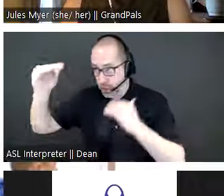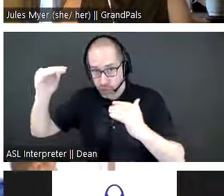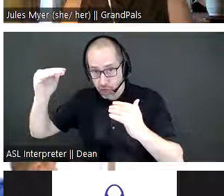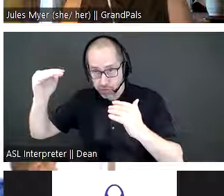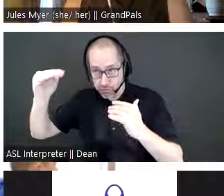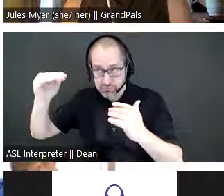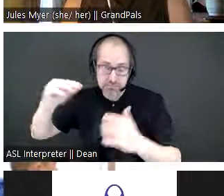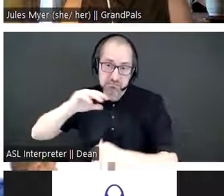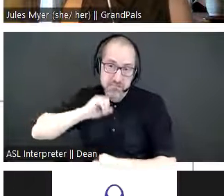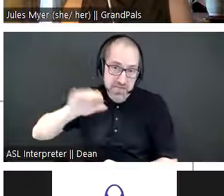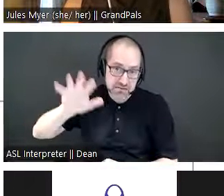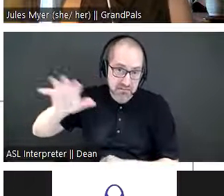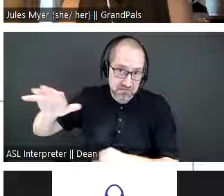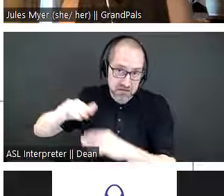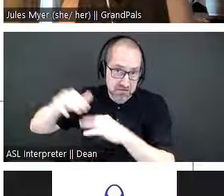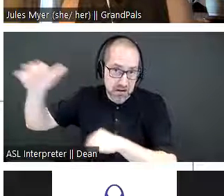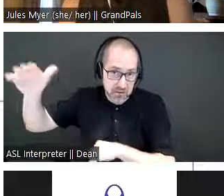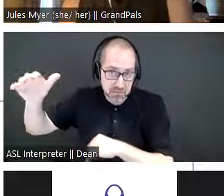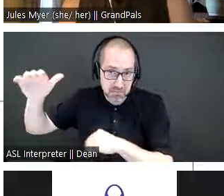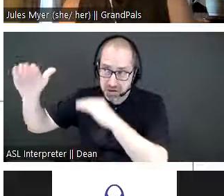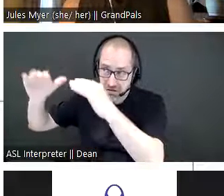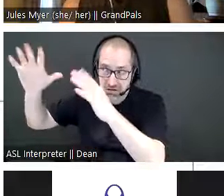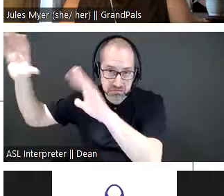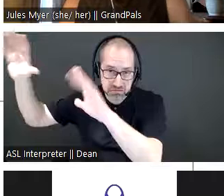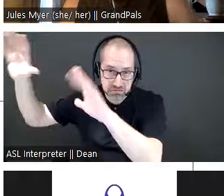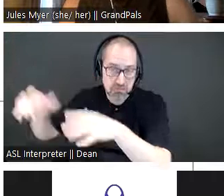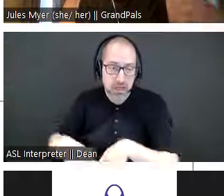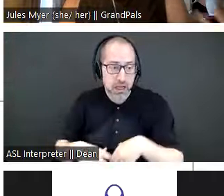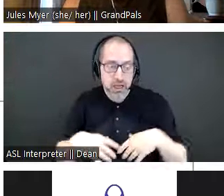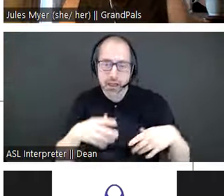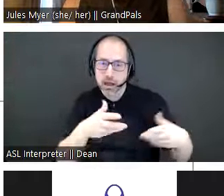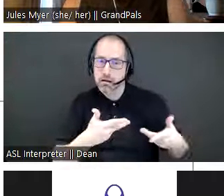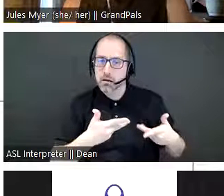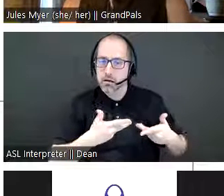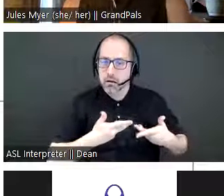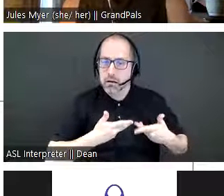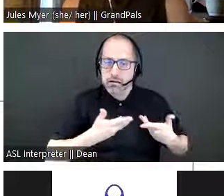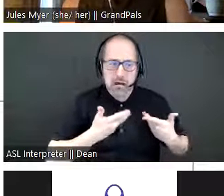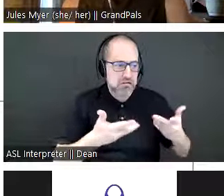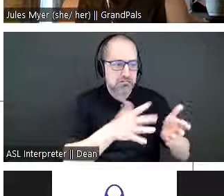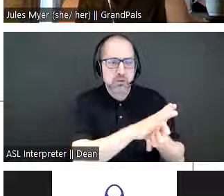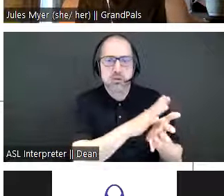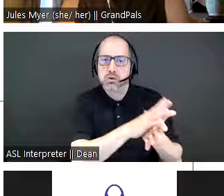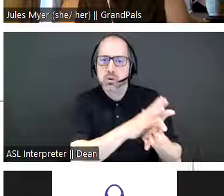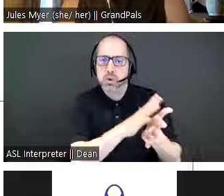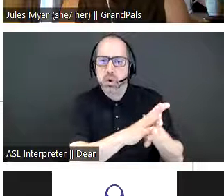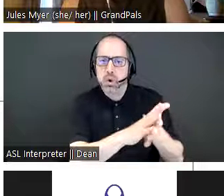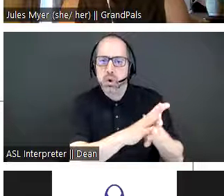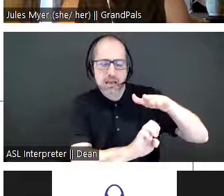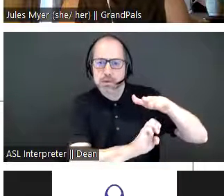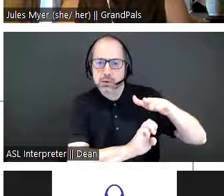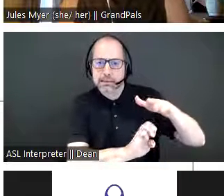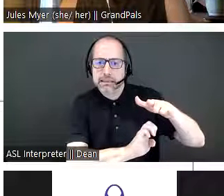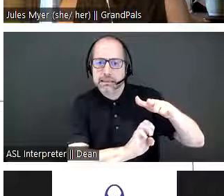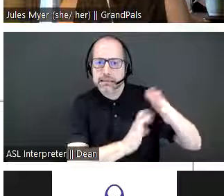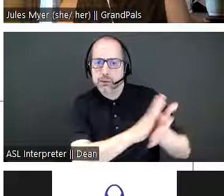ages 55 years and older, and works with and pairs them with a classroom of elementary school